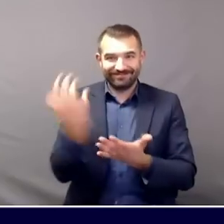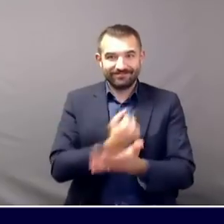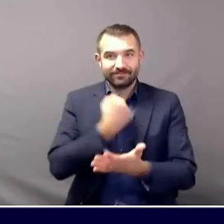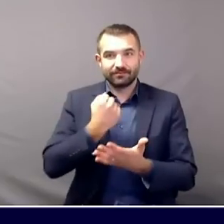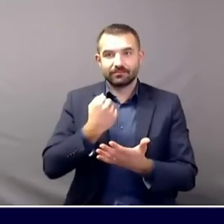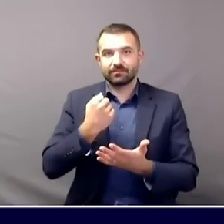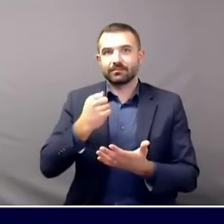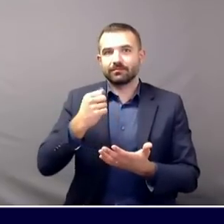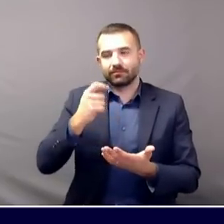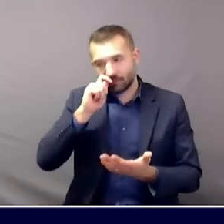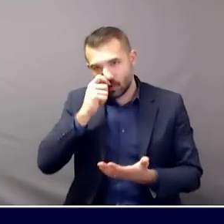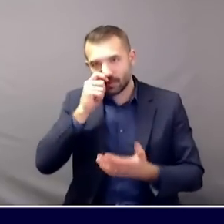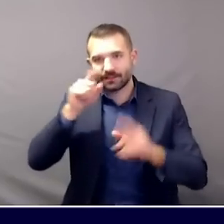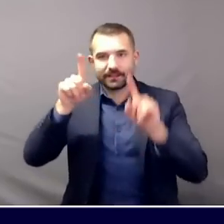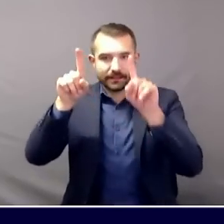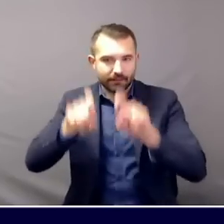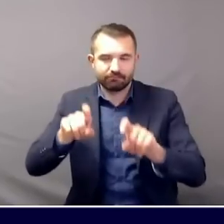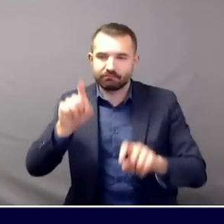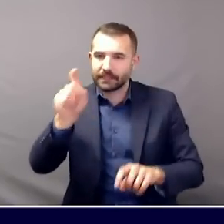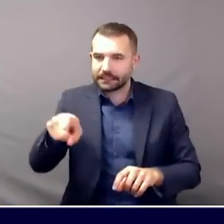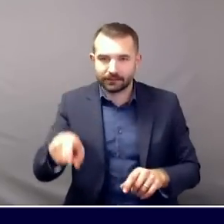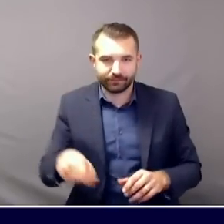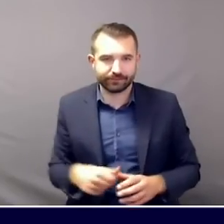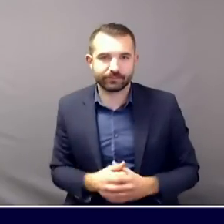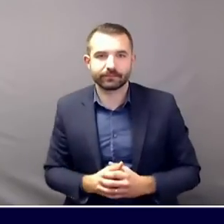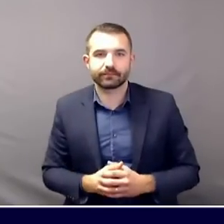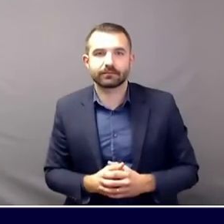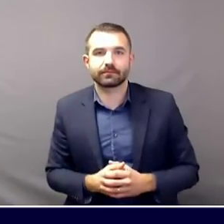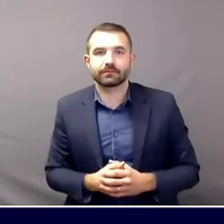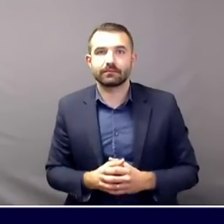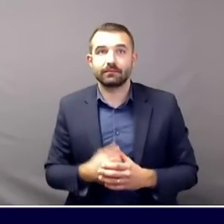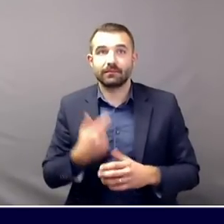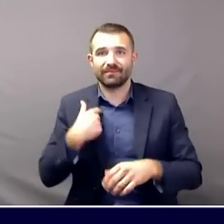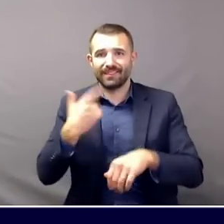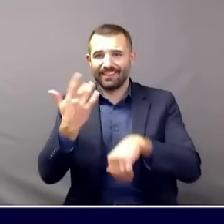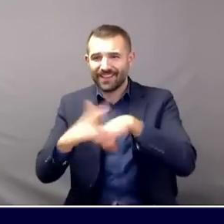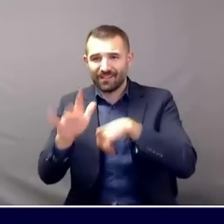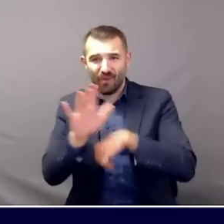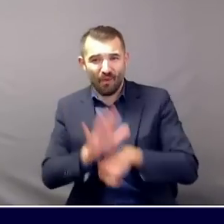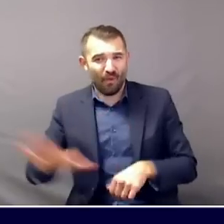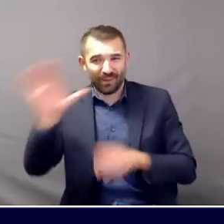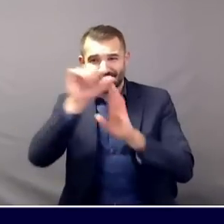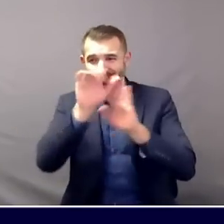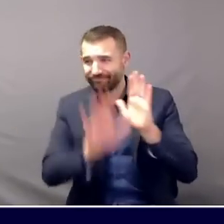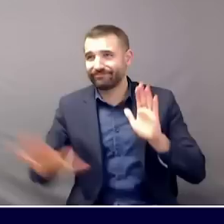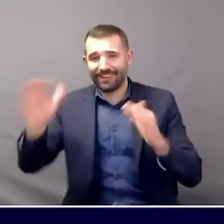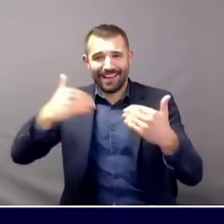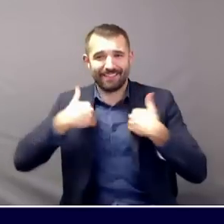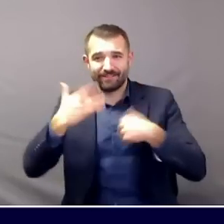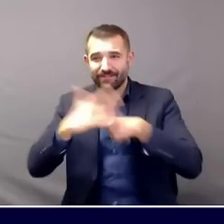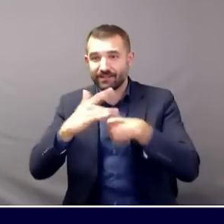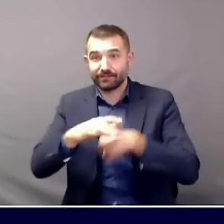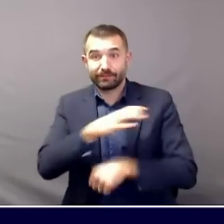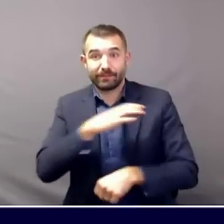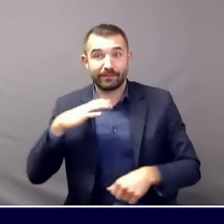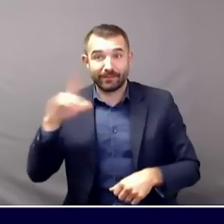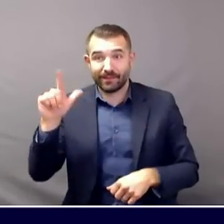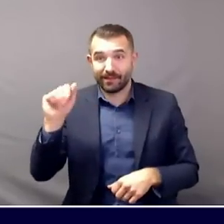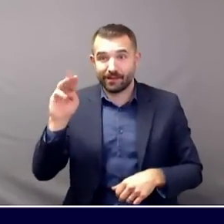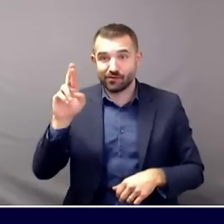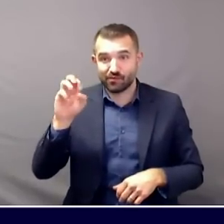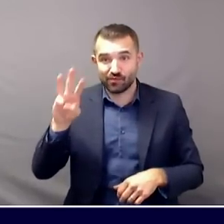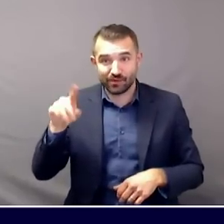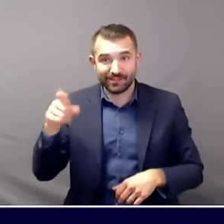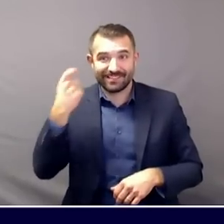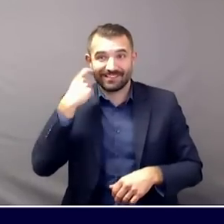testing resources that are increasingly available throughout the state. Commissioner Lambrew just mentioned one that will soon be online in